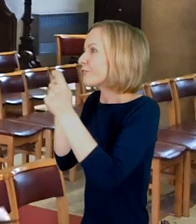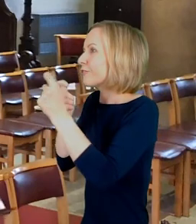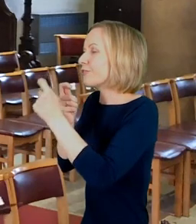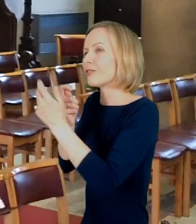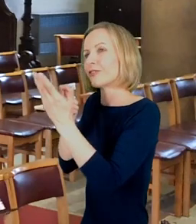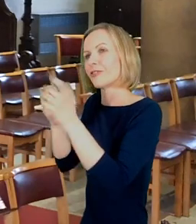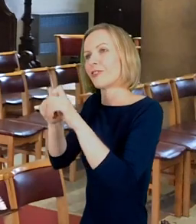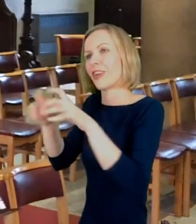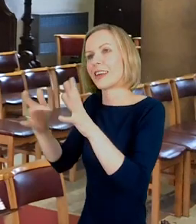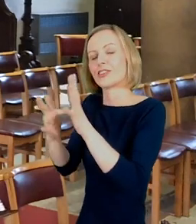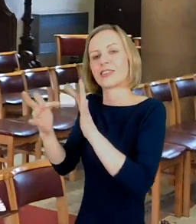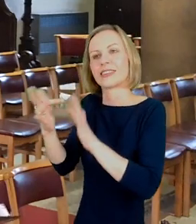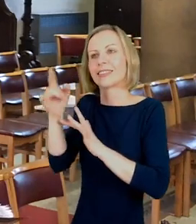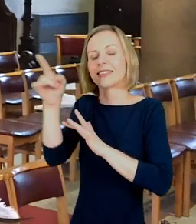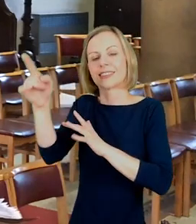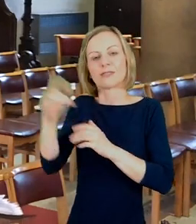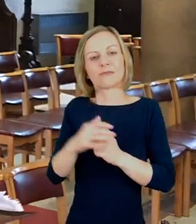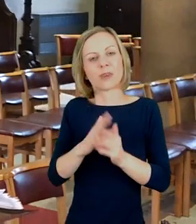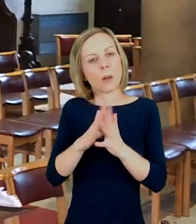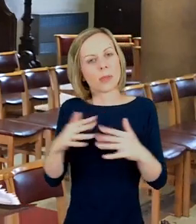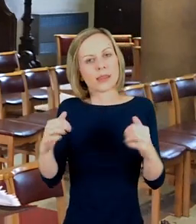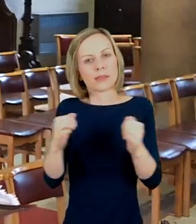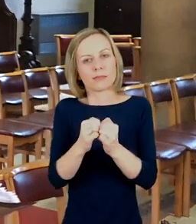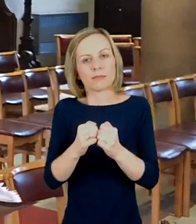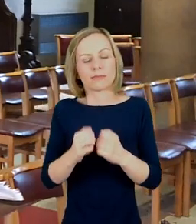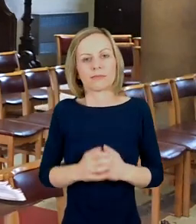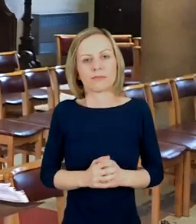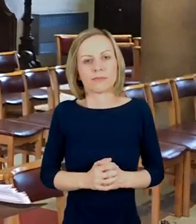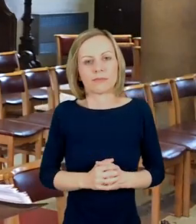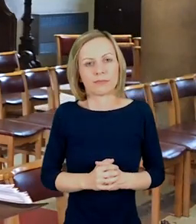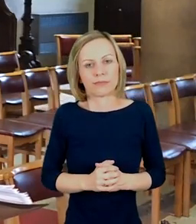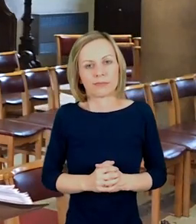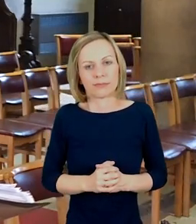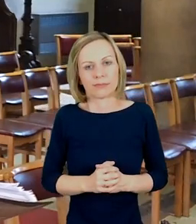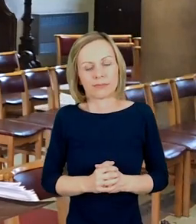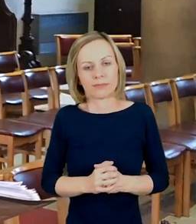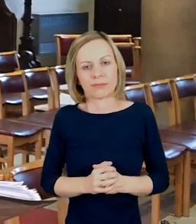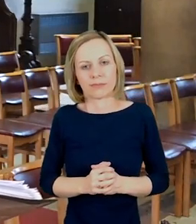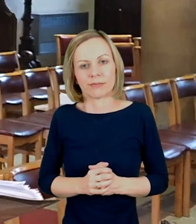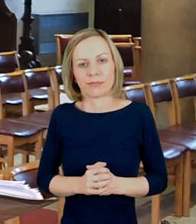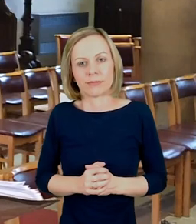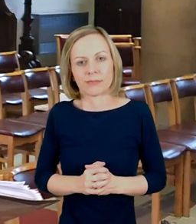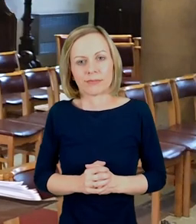Jesus Christ, our Lord. Amen.